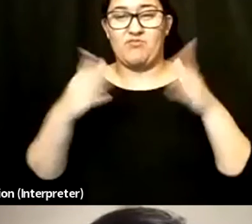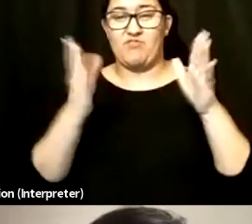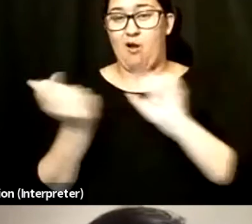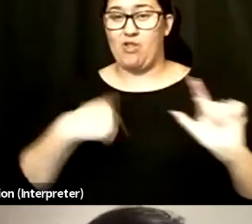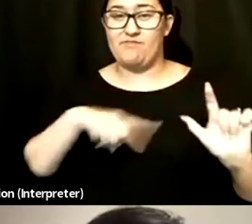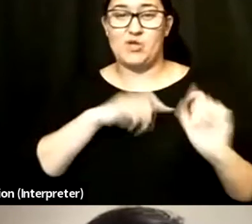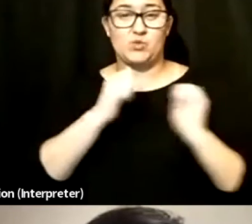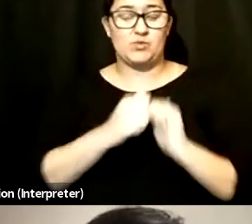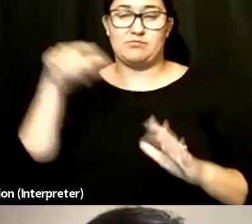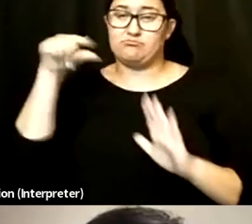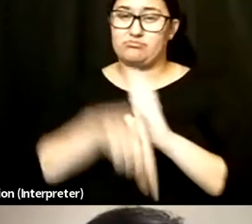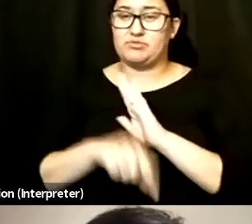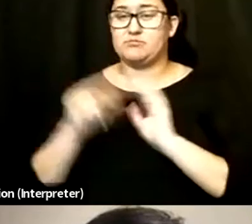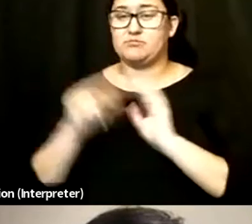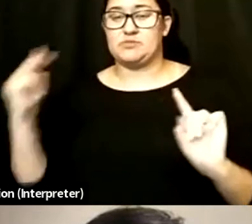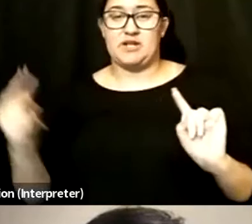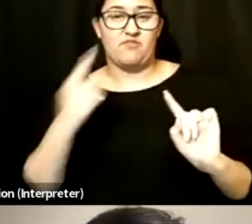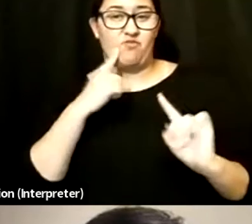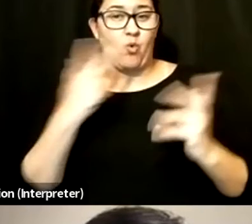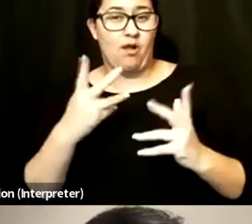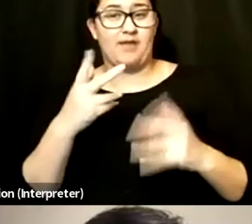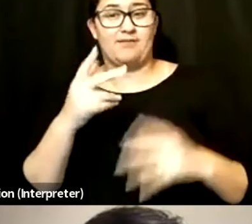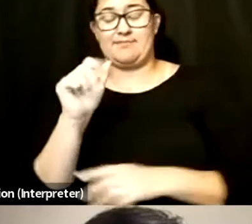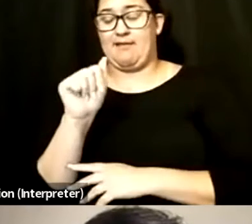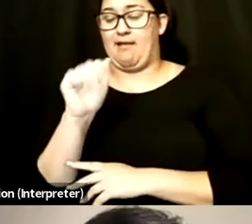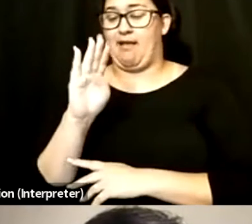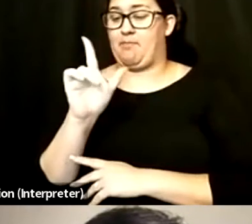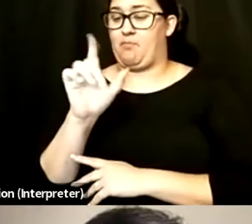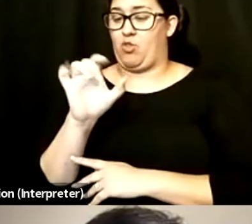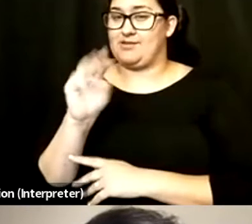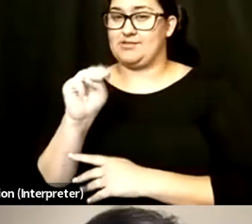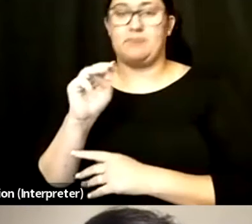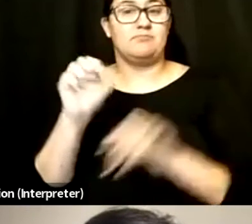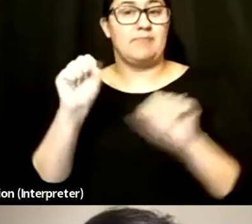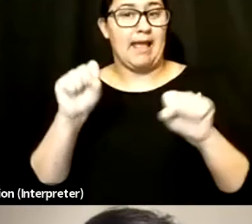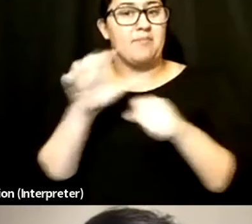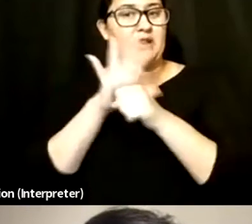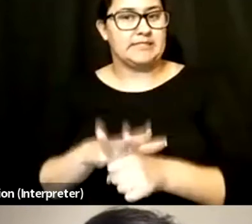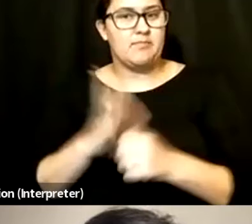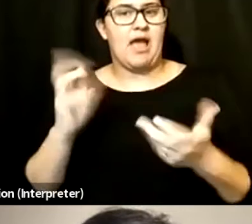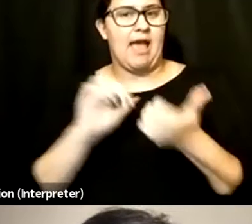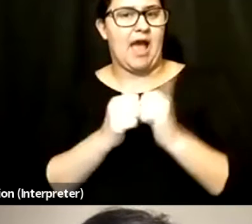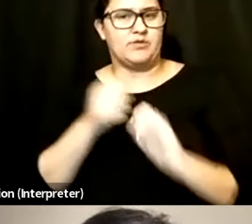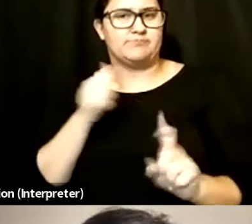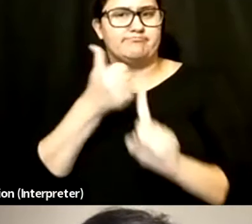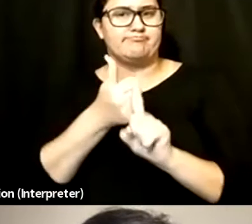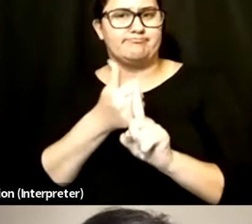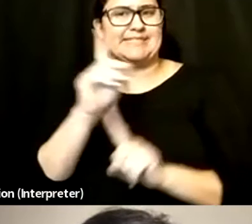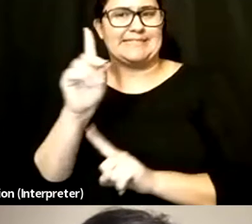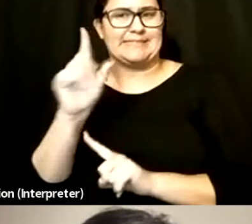an in-depth look at what ableism is and how it impacts every aspect of the disability